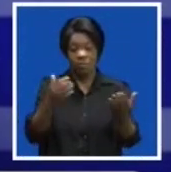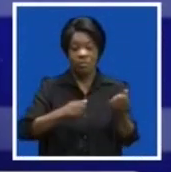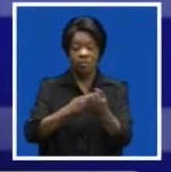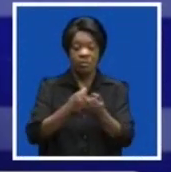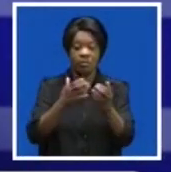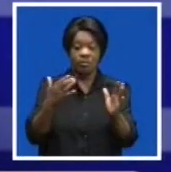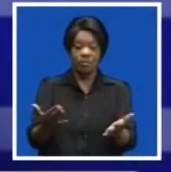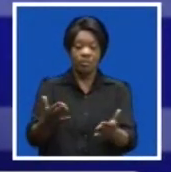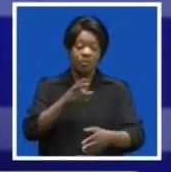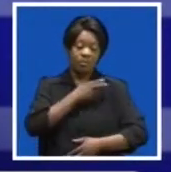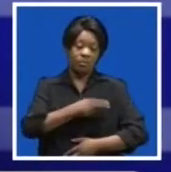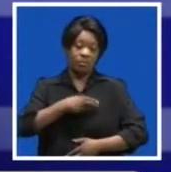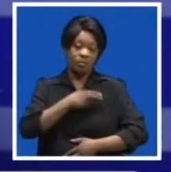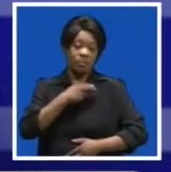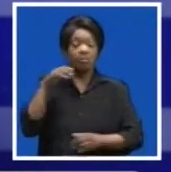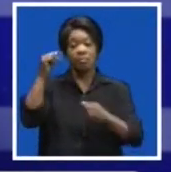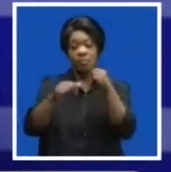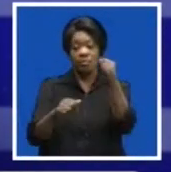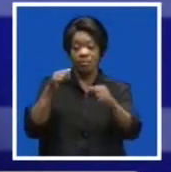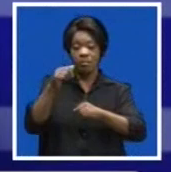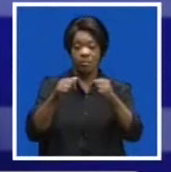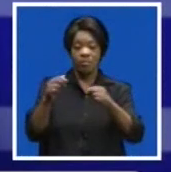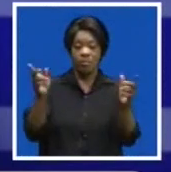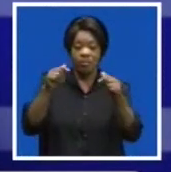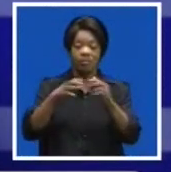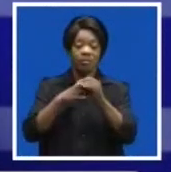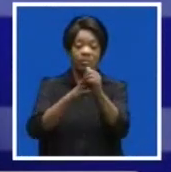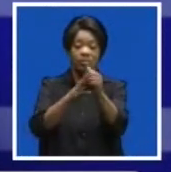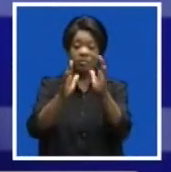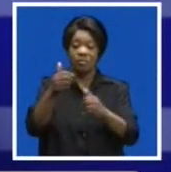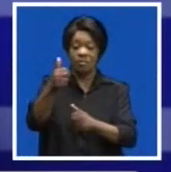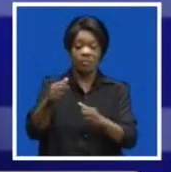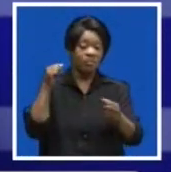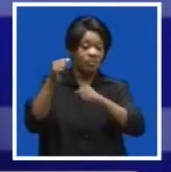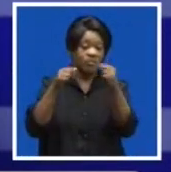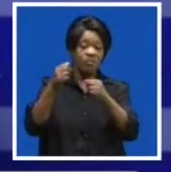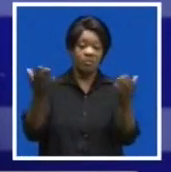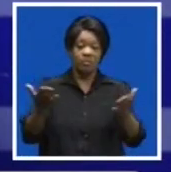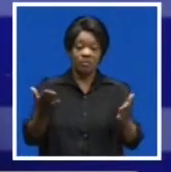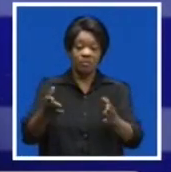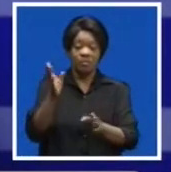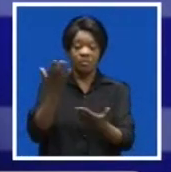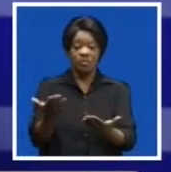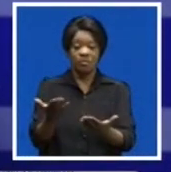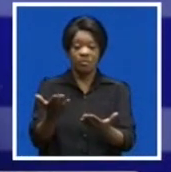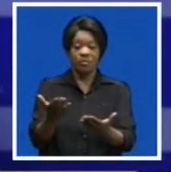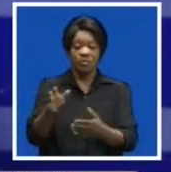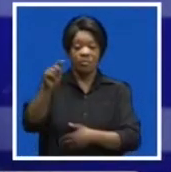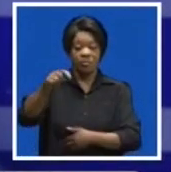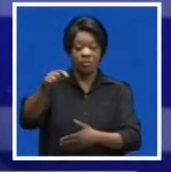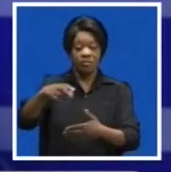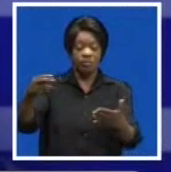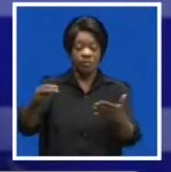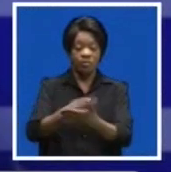cadres are in the habit of fighting when their leaders do not do so. He said this during the building promotion for the new